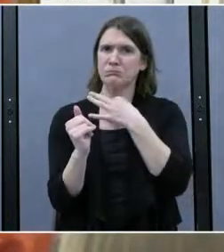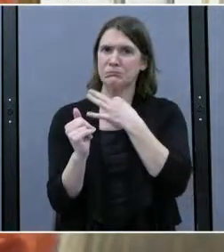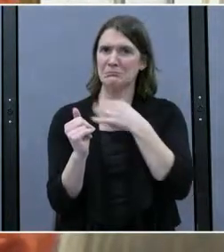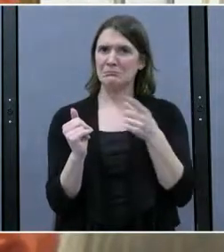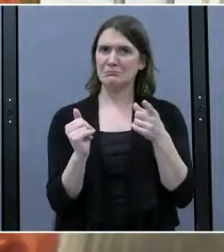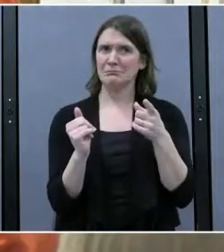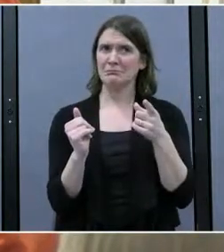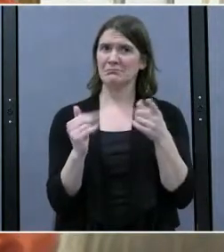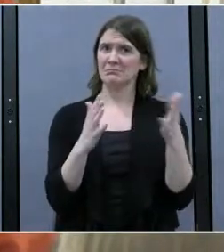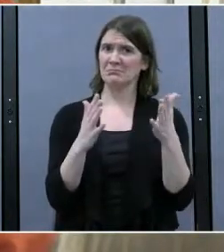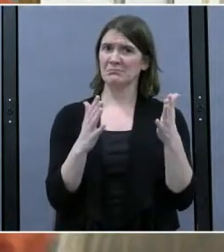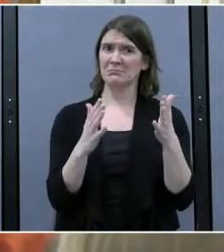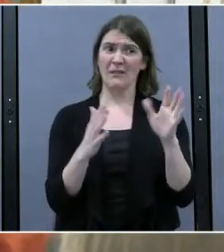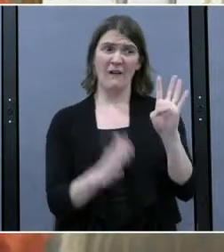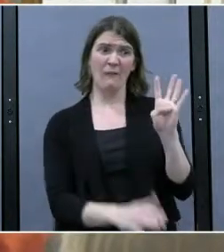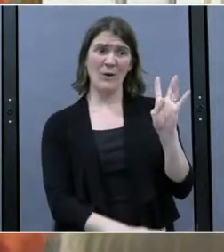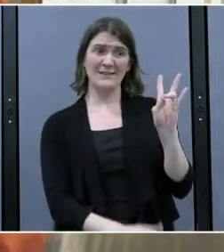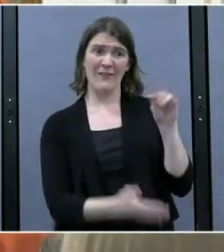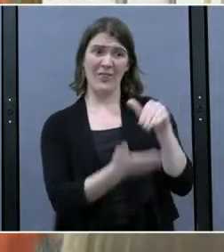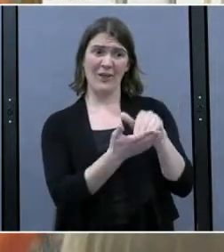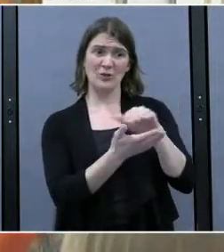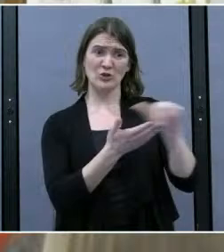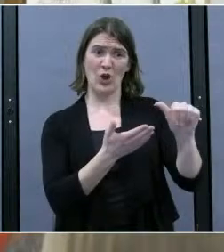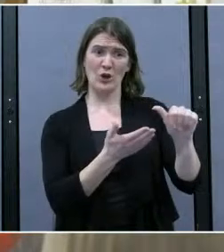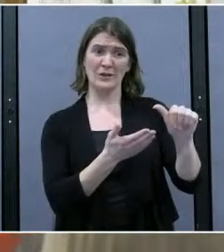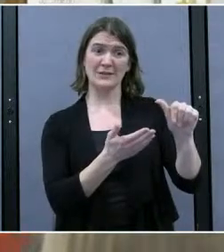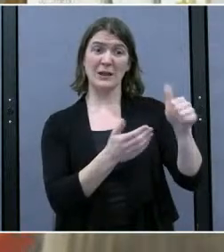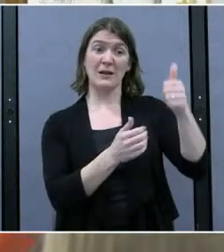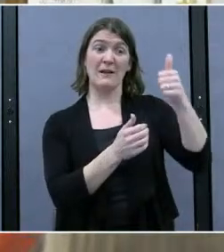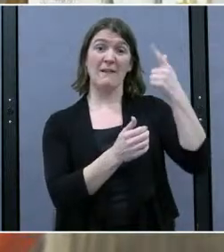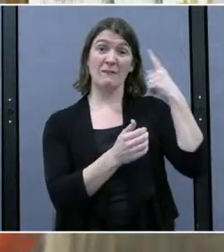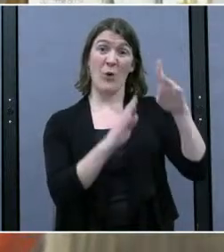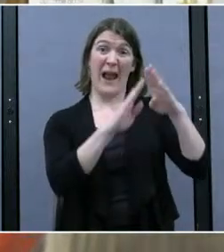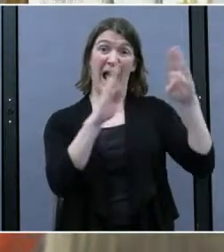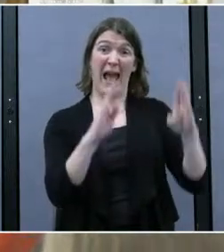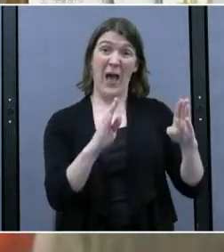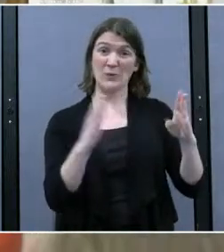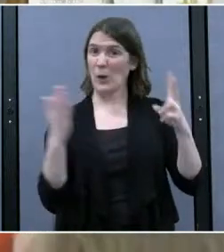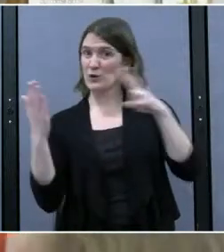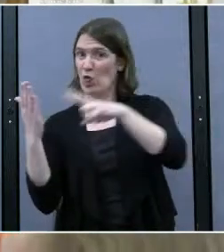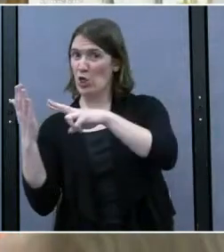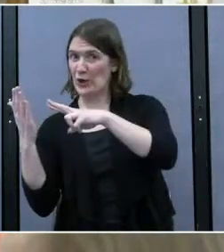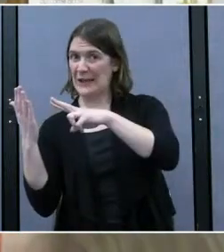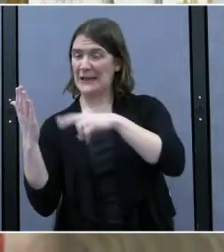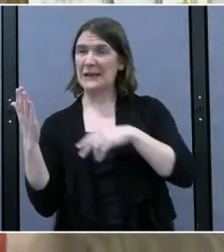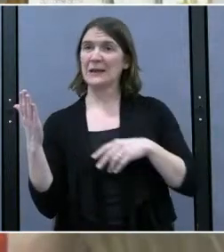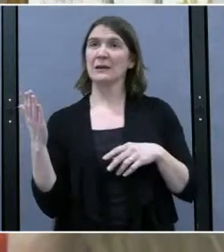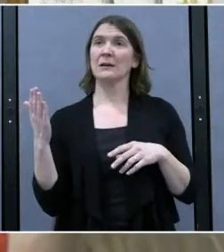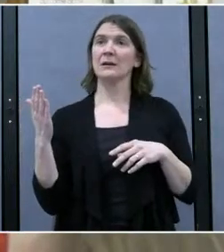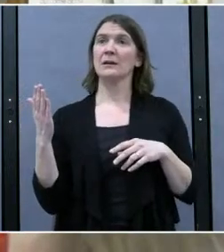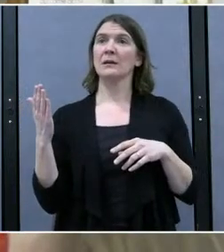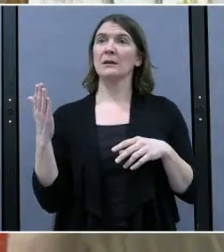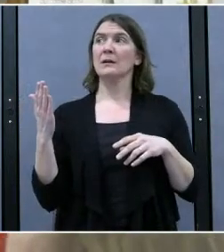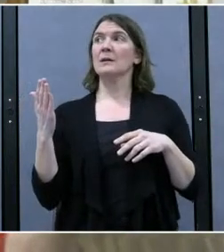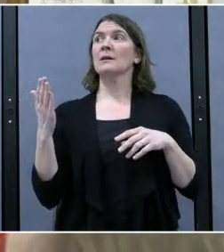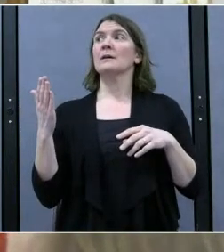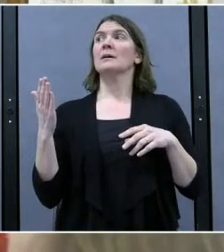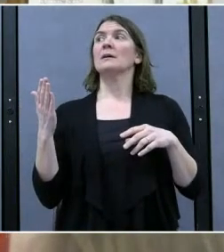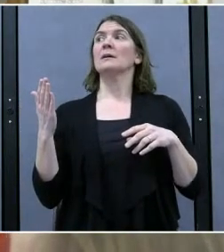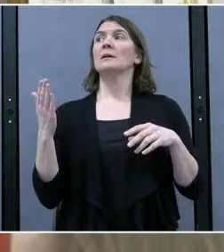do you know that if it's $47,000 for a household, I just looked this up, and you